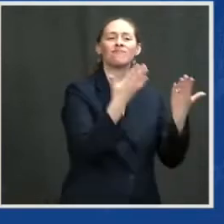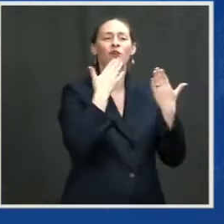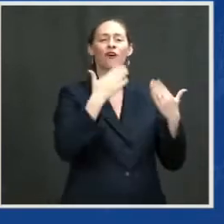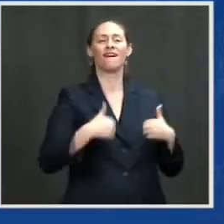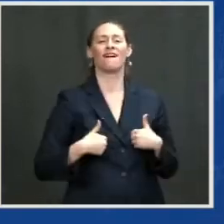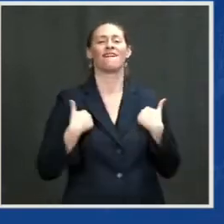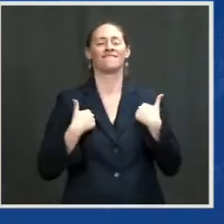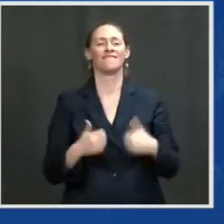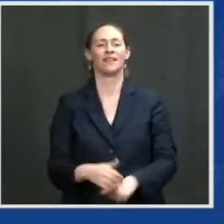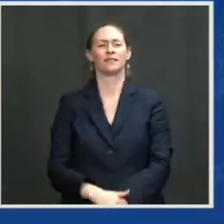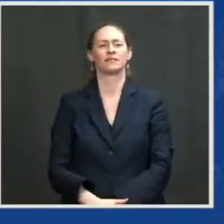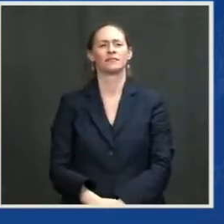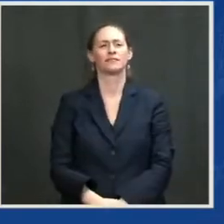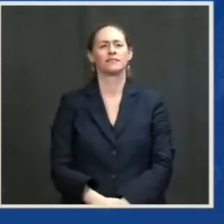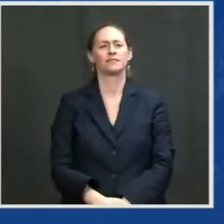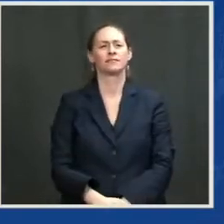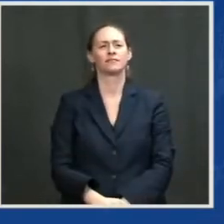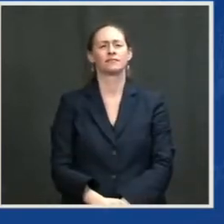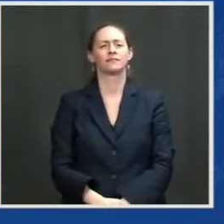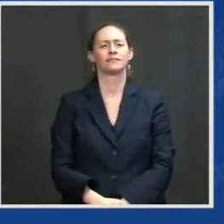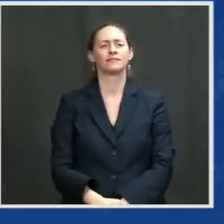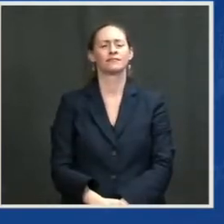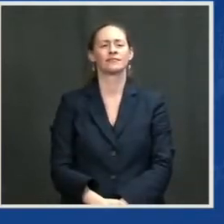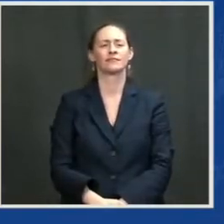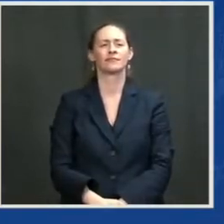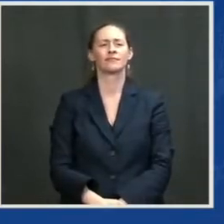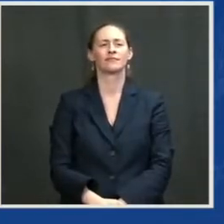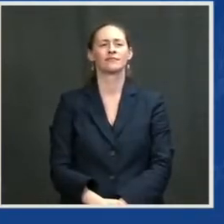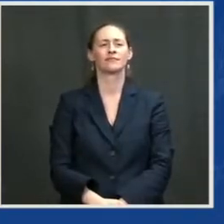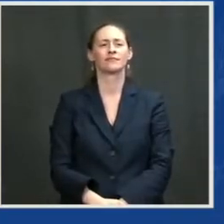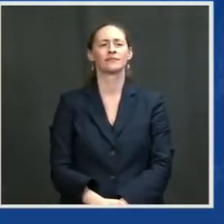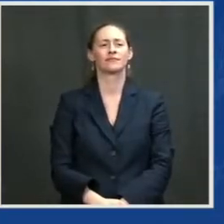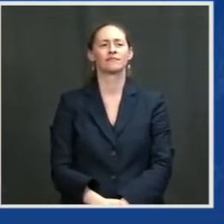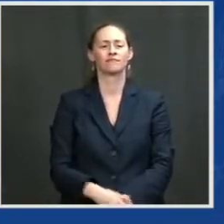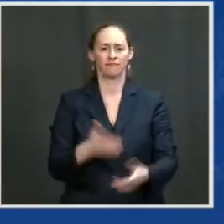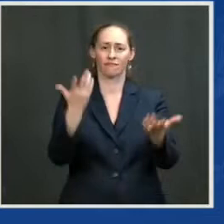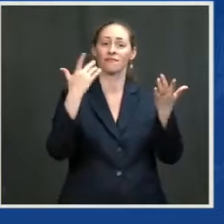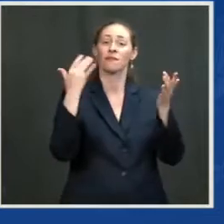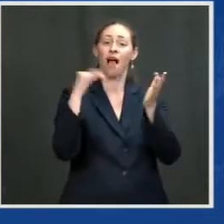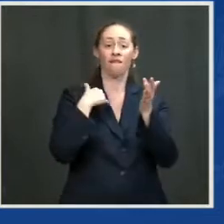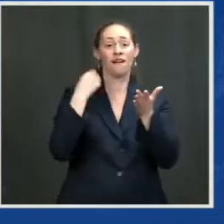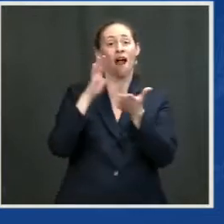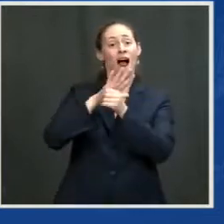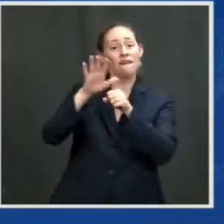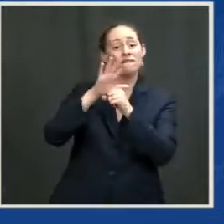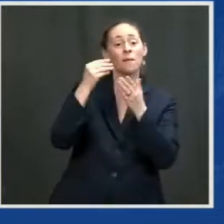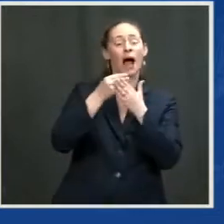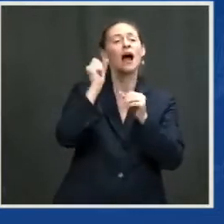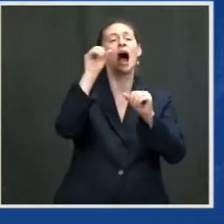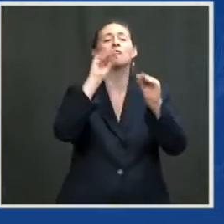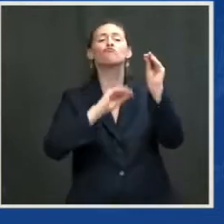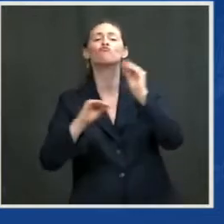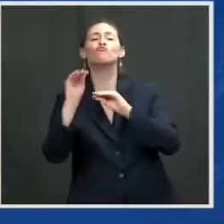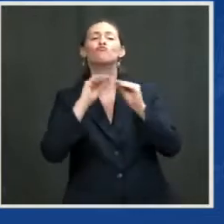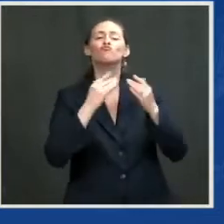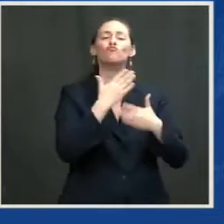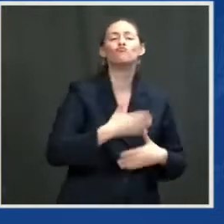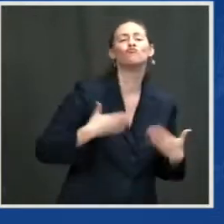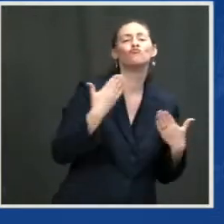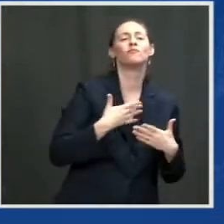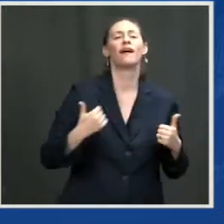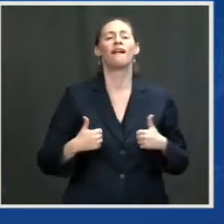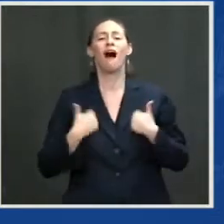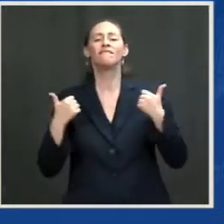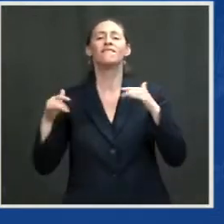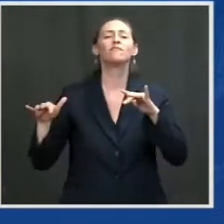know, this state is working to rebuild the I-10 bridge, but we can put America to work in every state, fixing roads and bridges